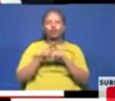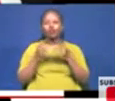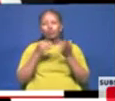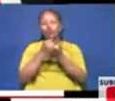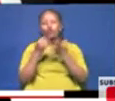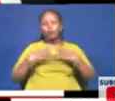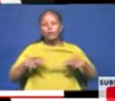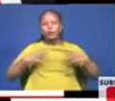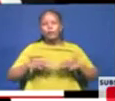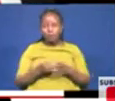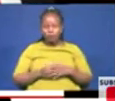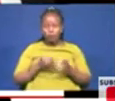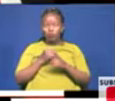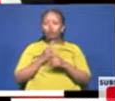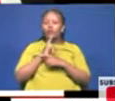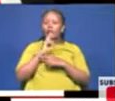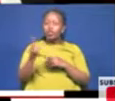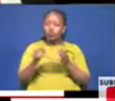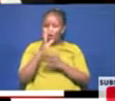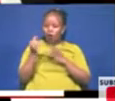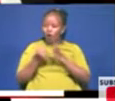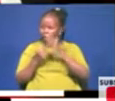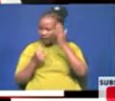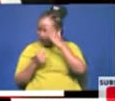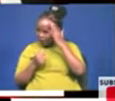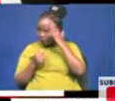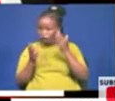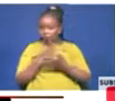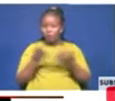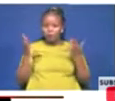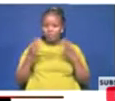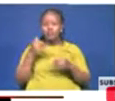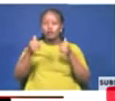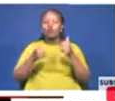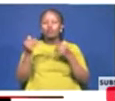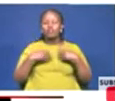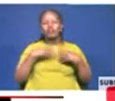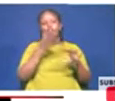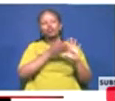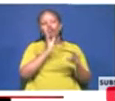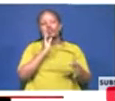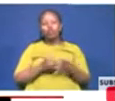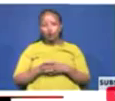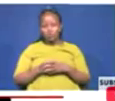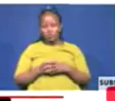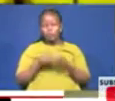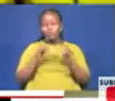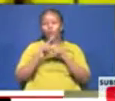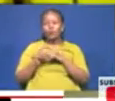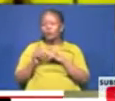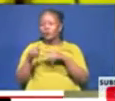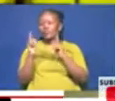ensure that they are aware of the products that have been withdrawn. KEB says it does not expect the